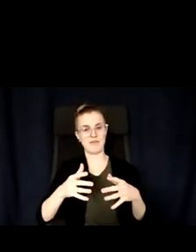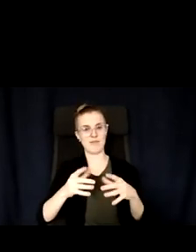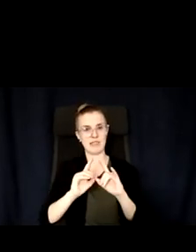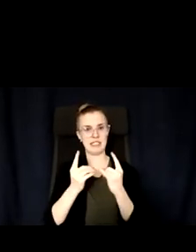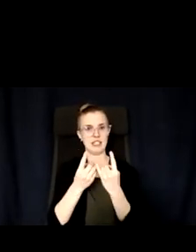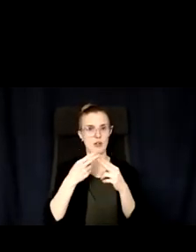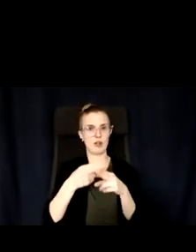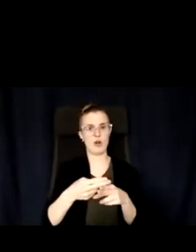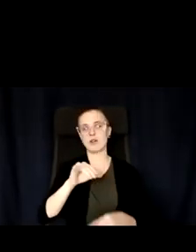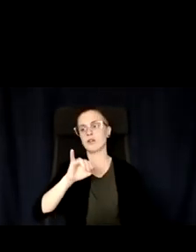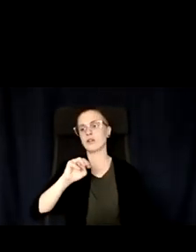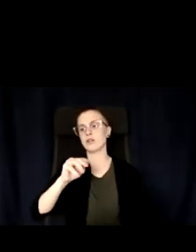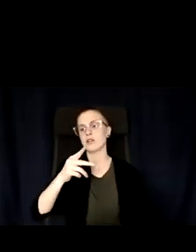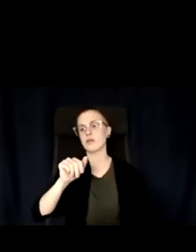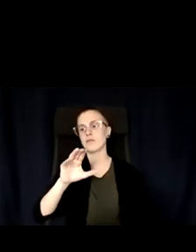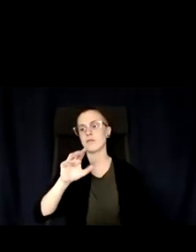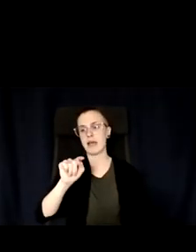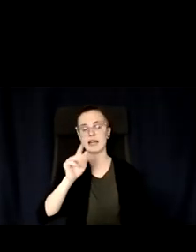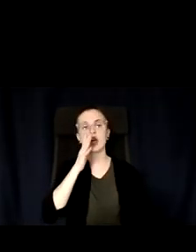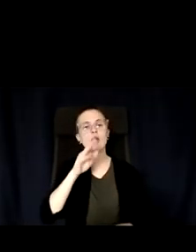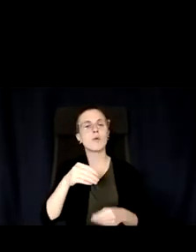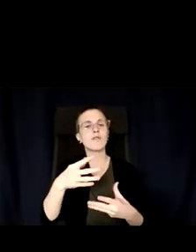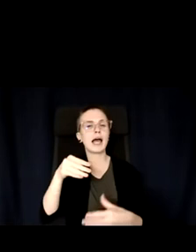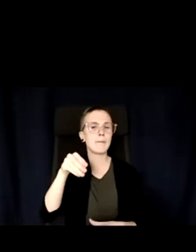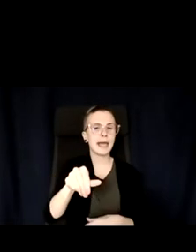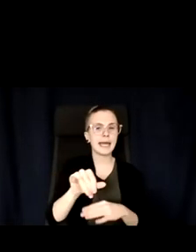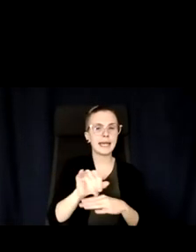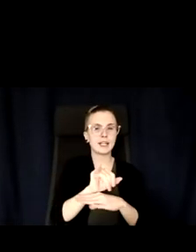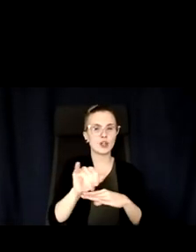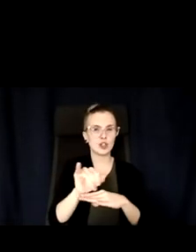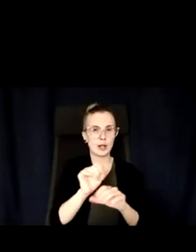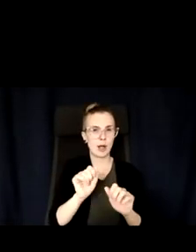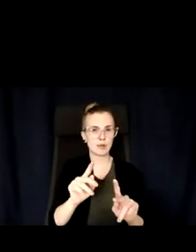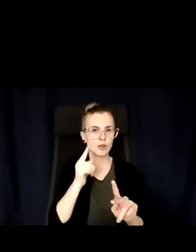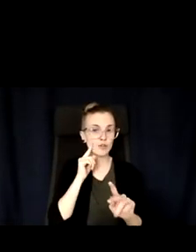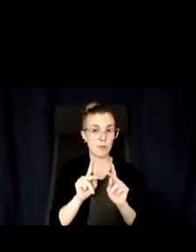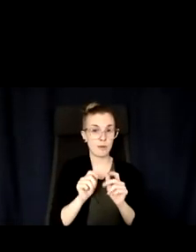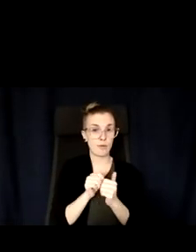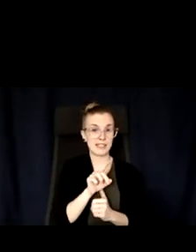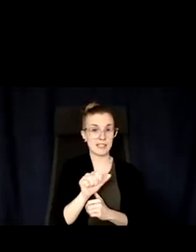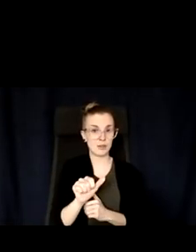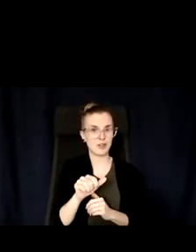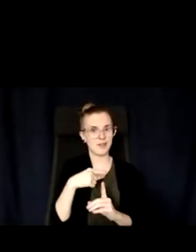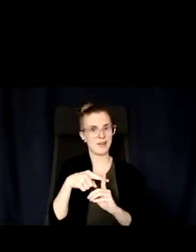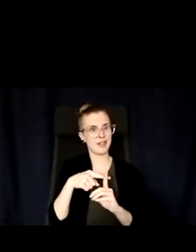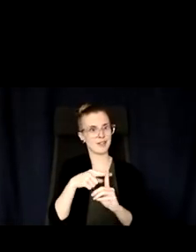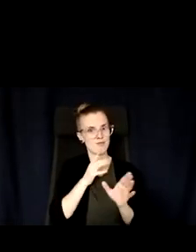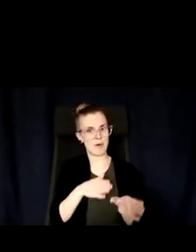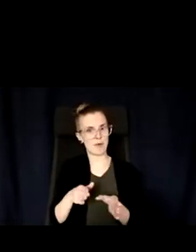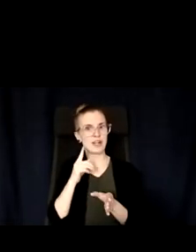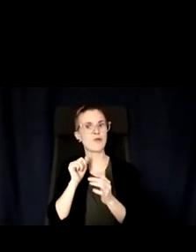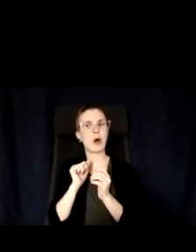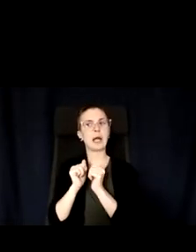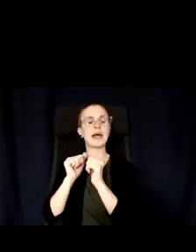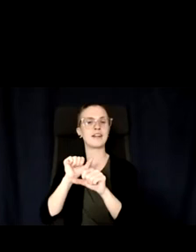retailers will provide paid internship opportunities for people with disabilities in preparation for competitive employment.